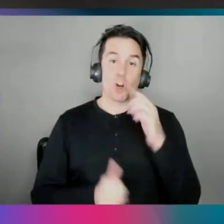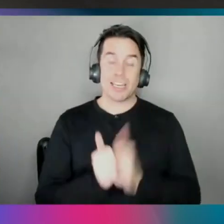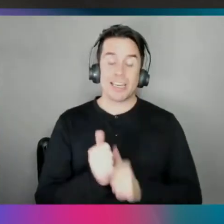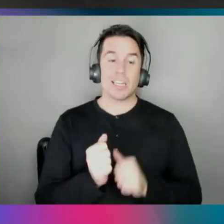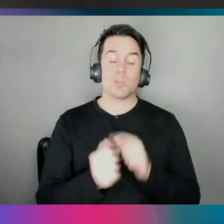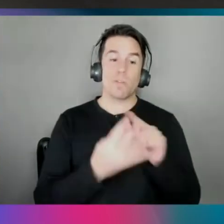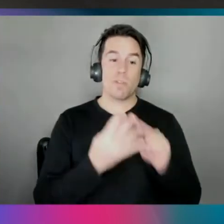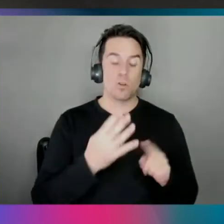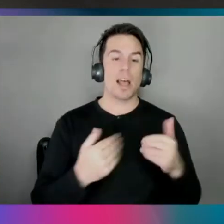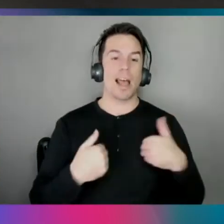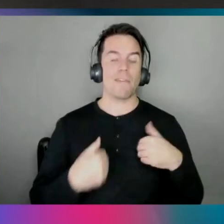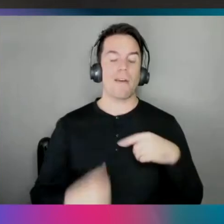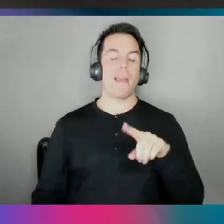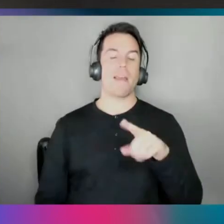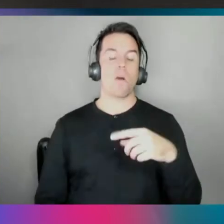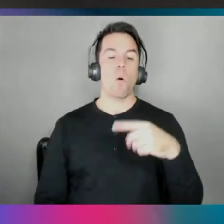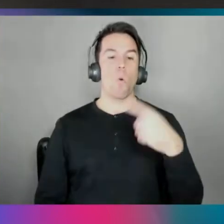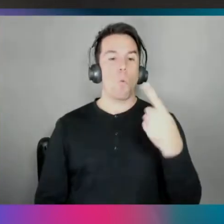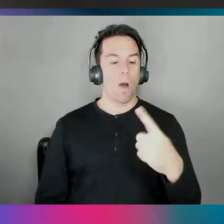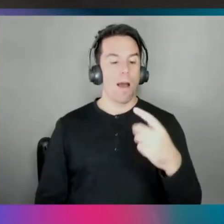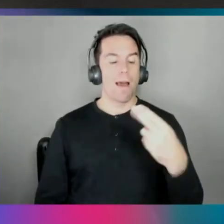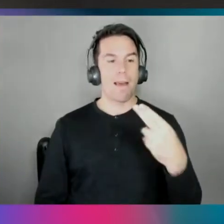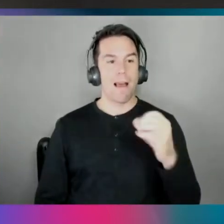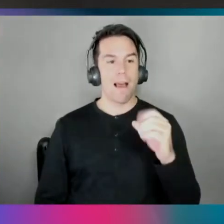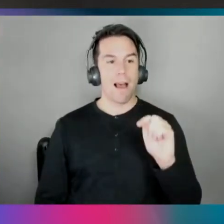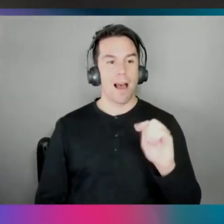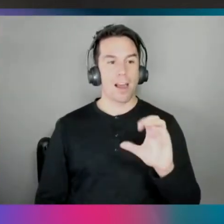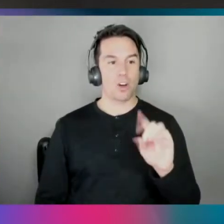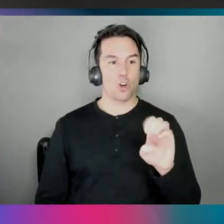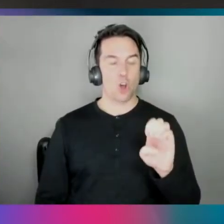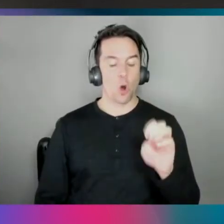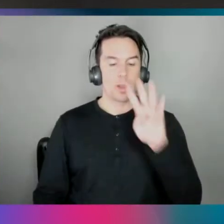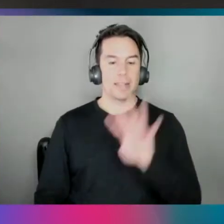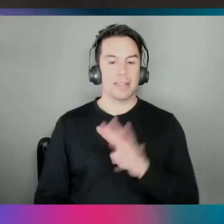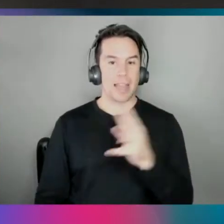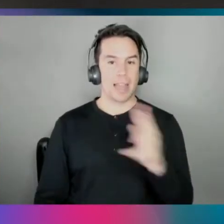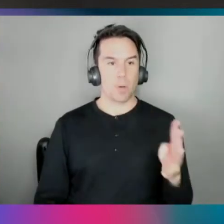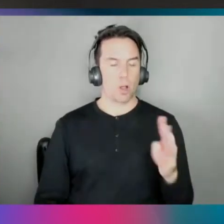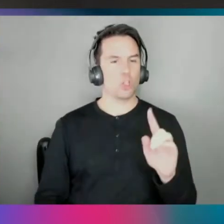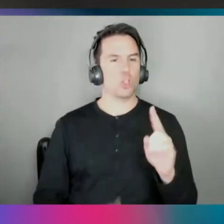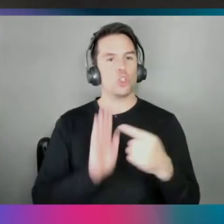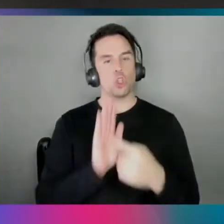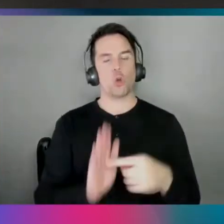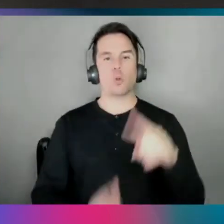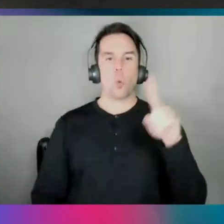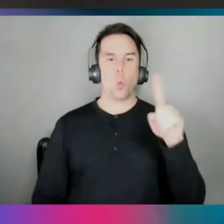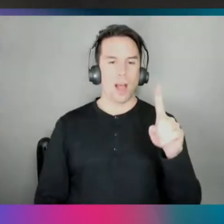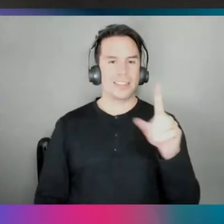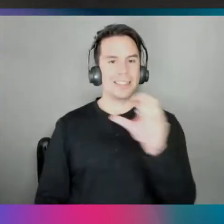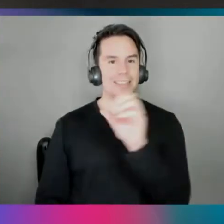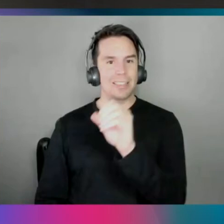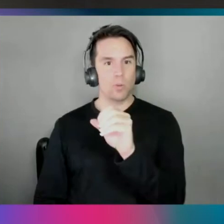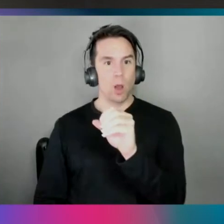table, right, with ones and zeros to say, is it Switzerland, is it Spain, is it France?